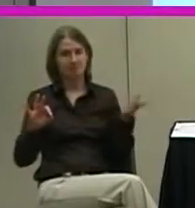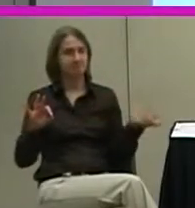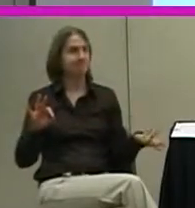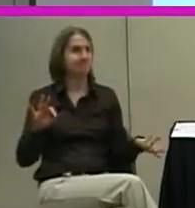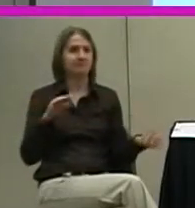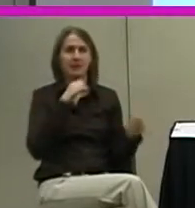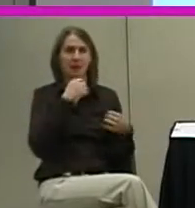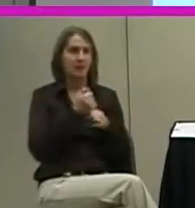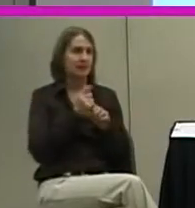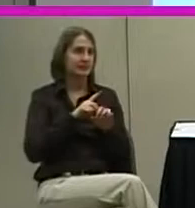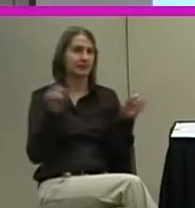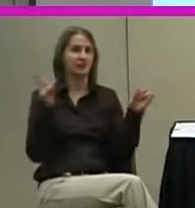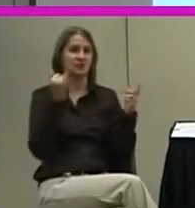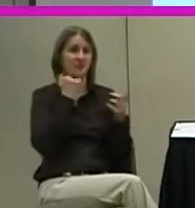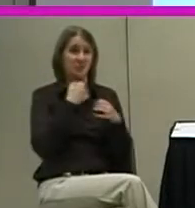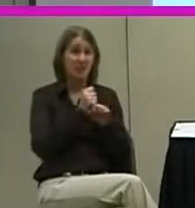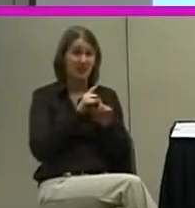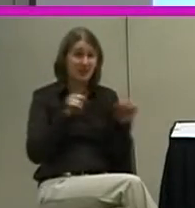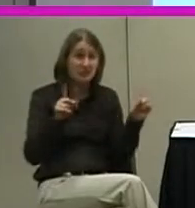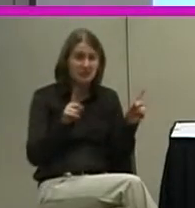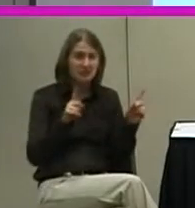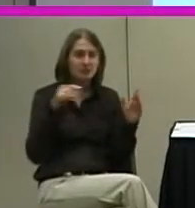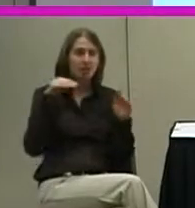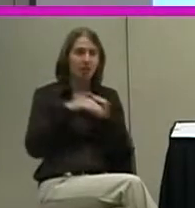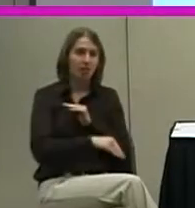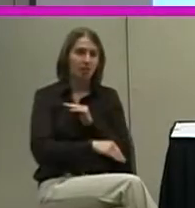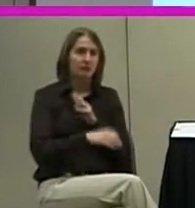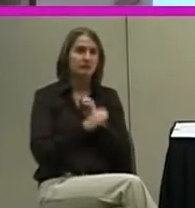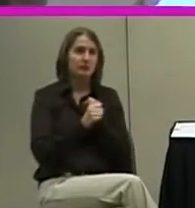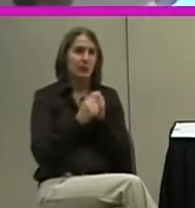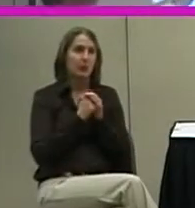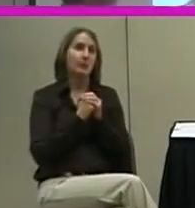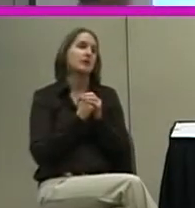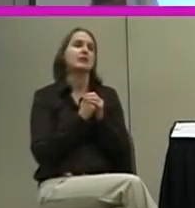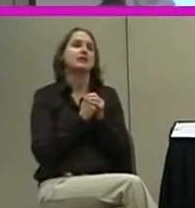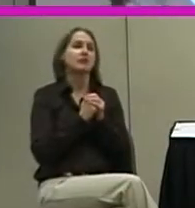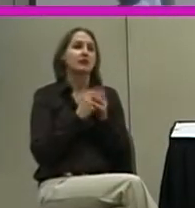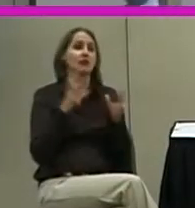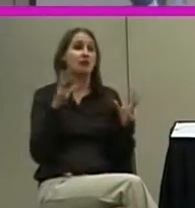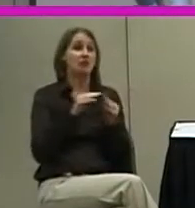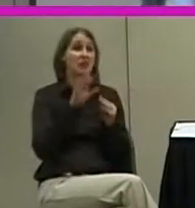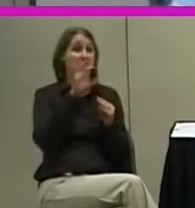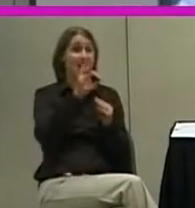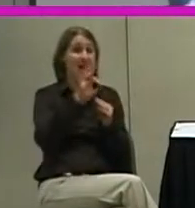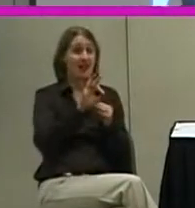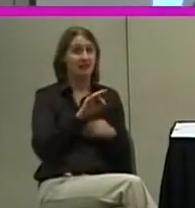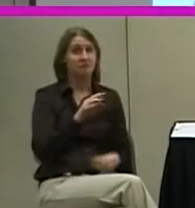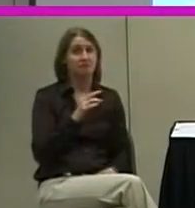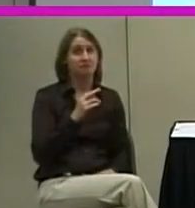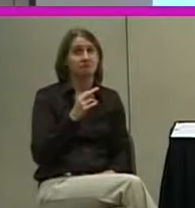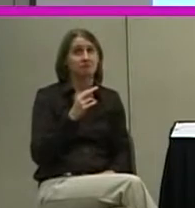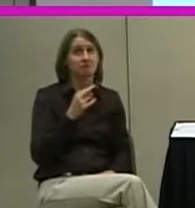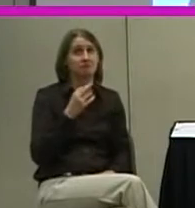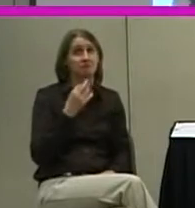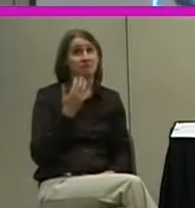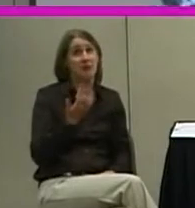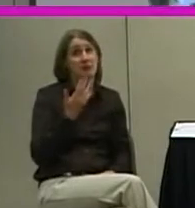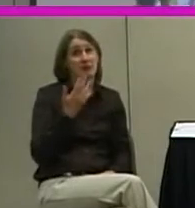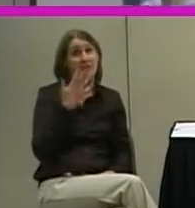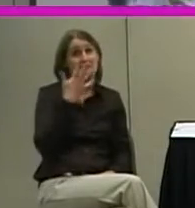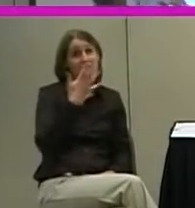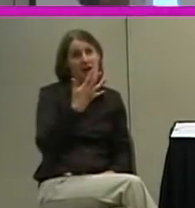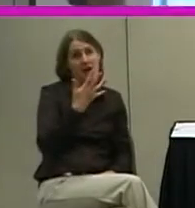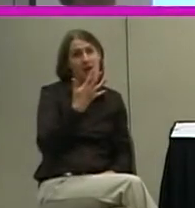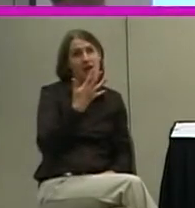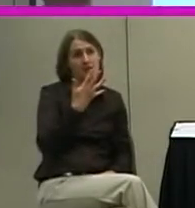make a difference, or if it did, it even got worse. So I would say out of 9 kids, 1, 2, 3, 4,